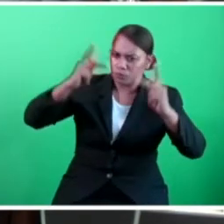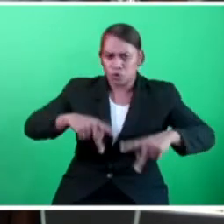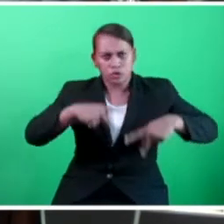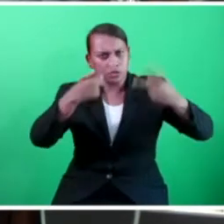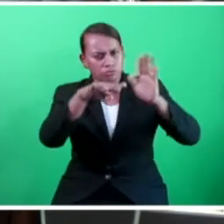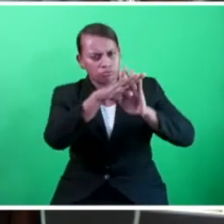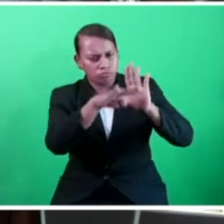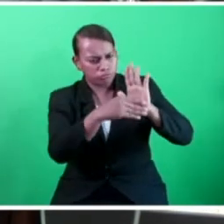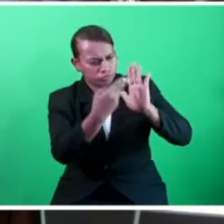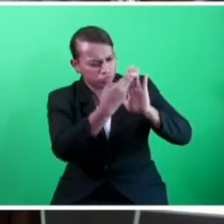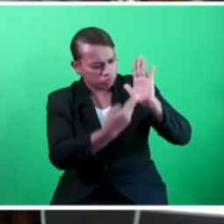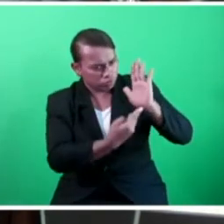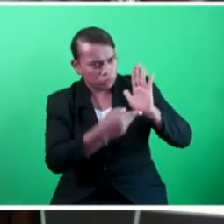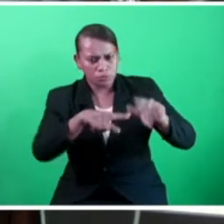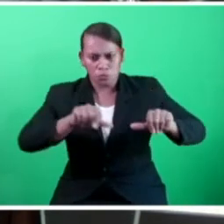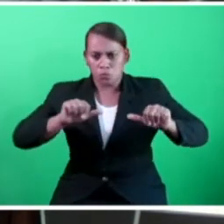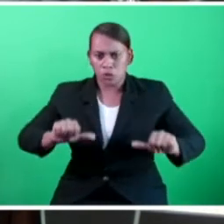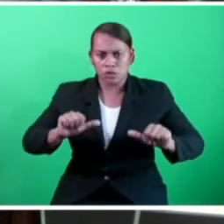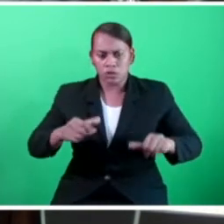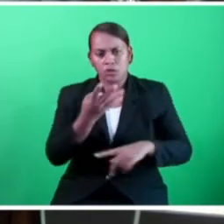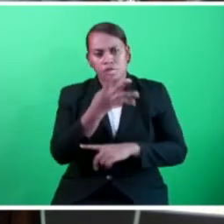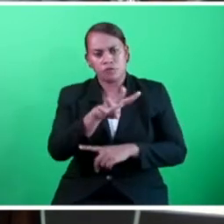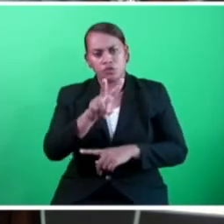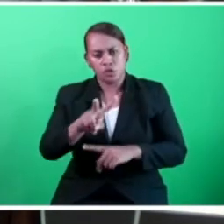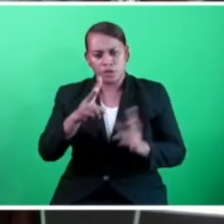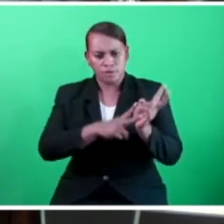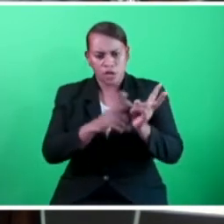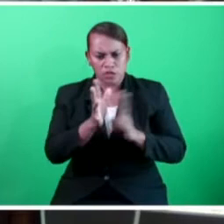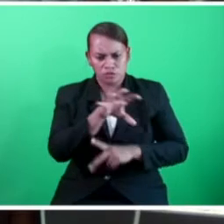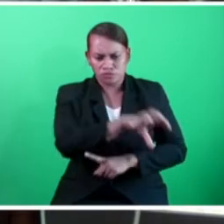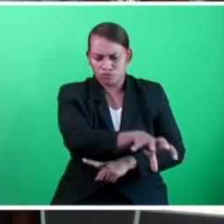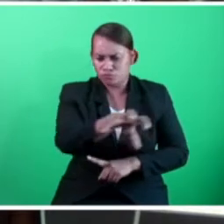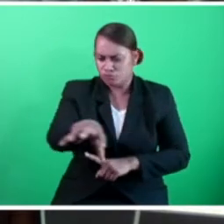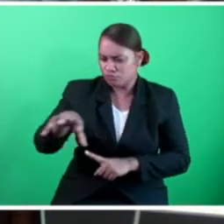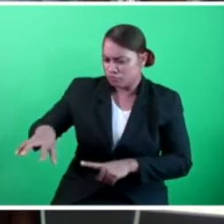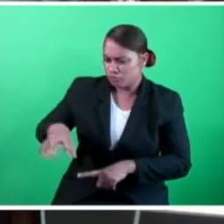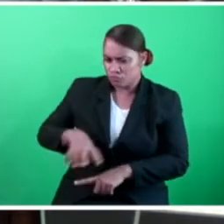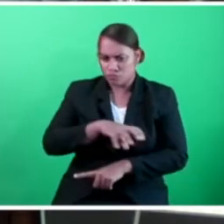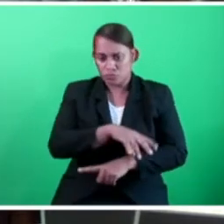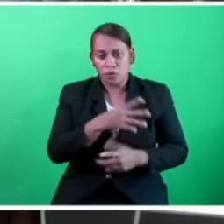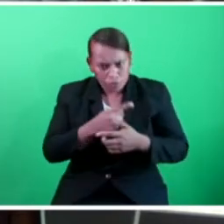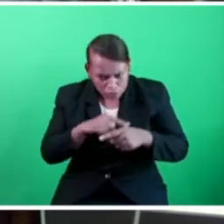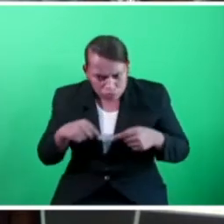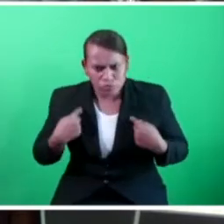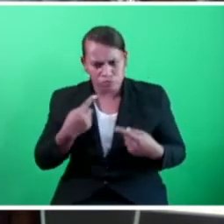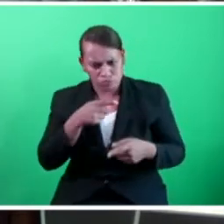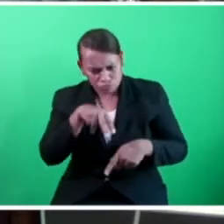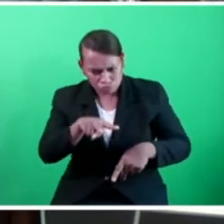villages and establish 3 nurseries for vetiver grass, one in Western Division, one in